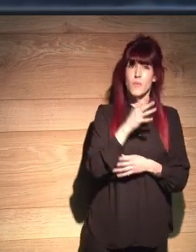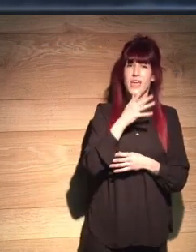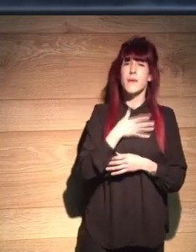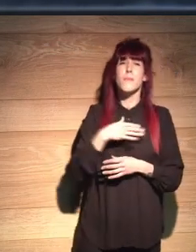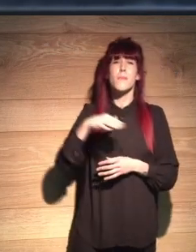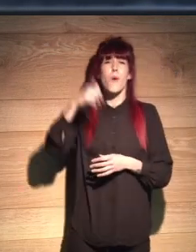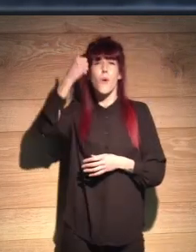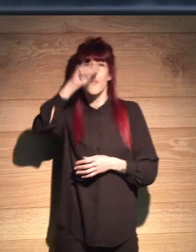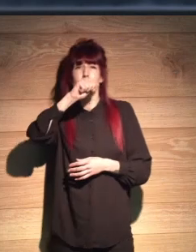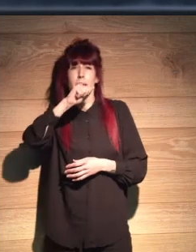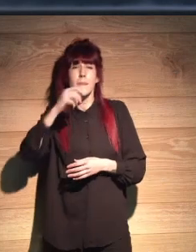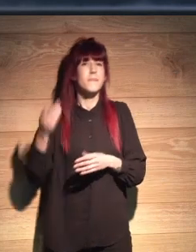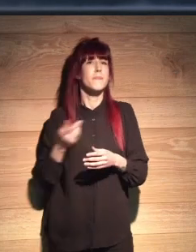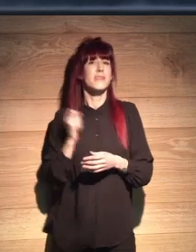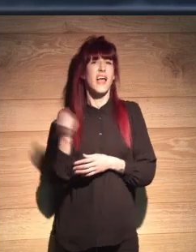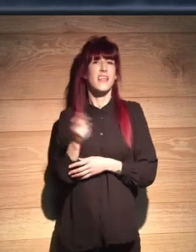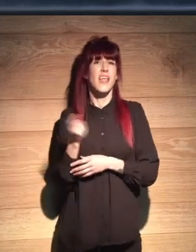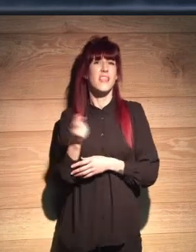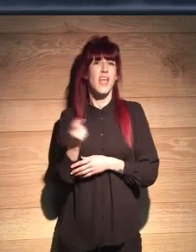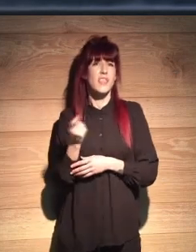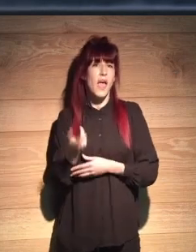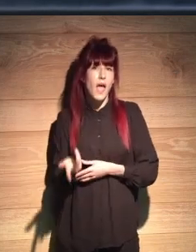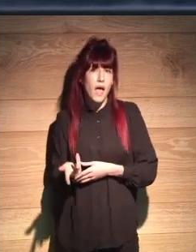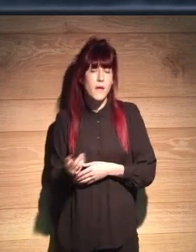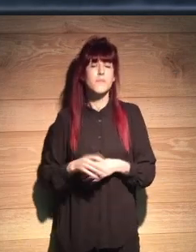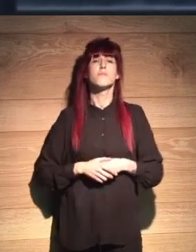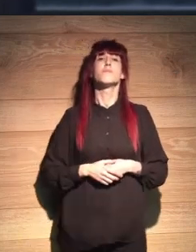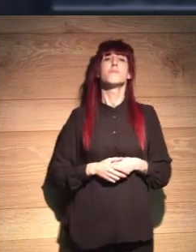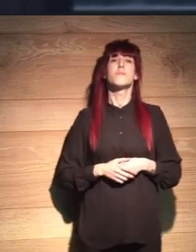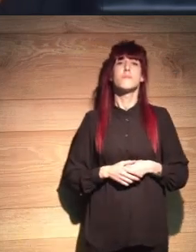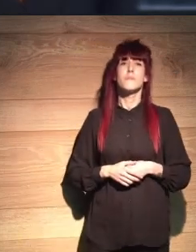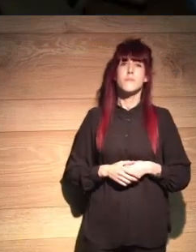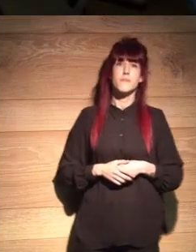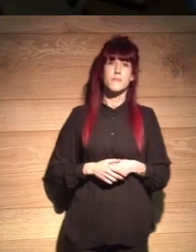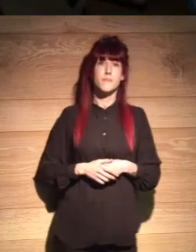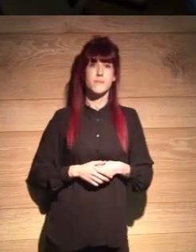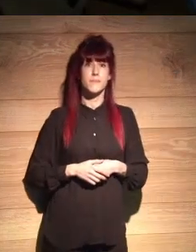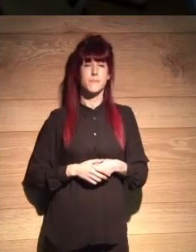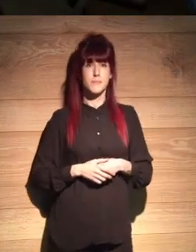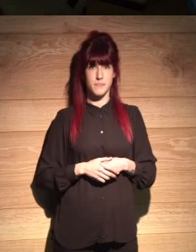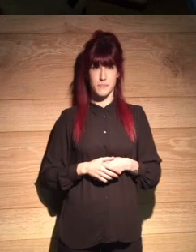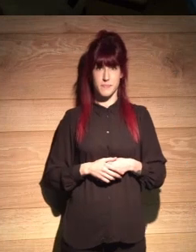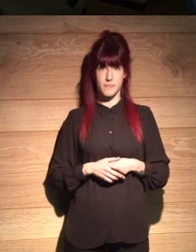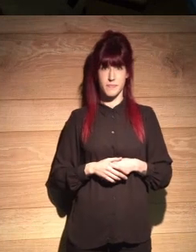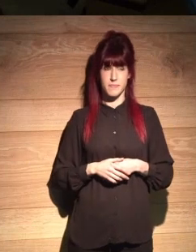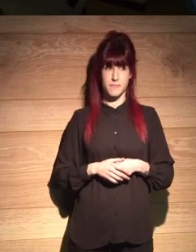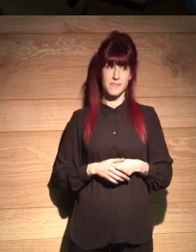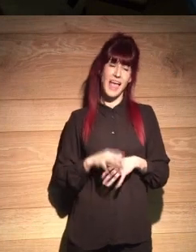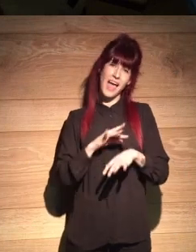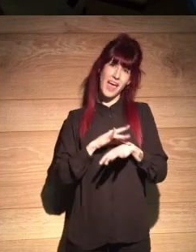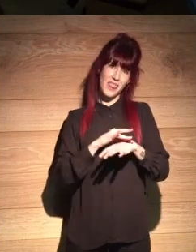of cancer is greater in men than in women. And we now go to the next item on our